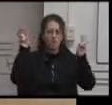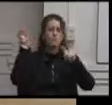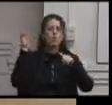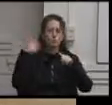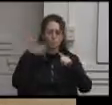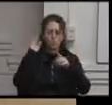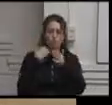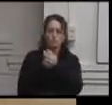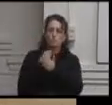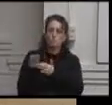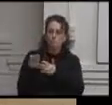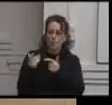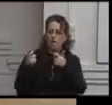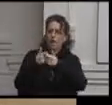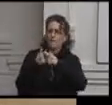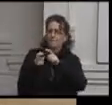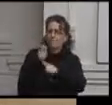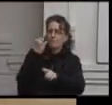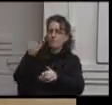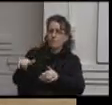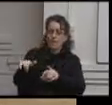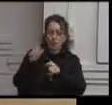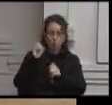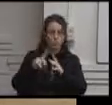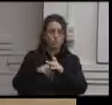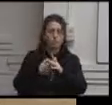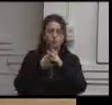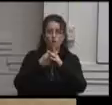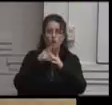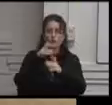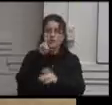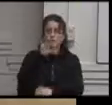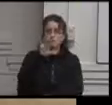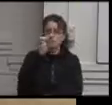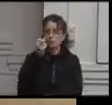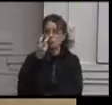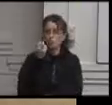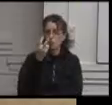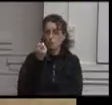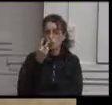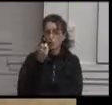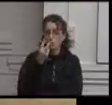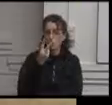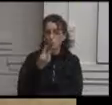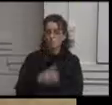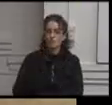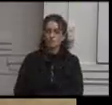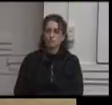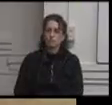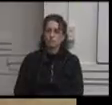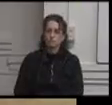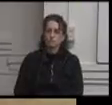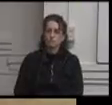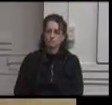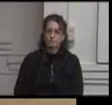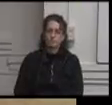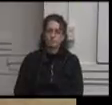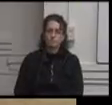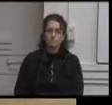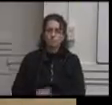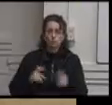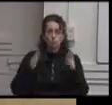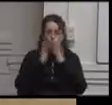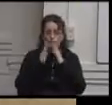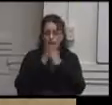live on December 12th, and so we should be purchasing approximately half of the town's